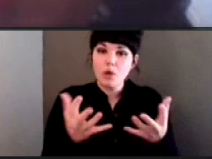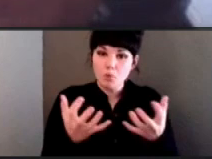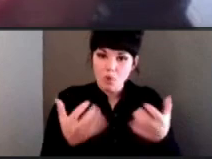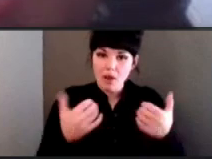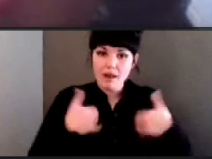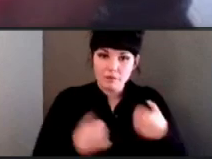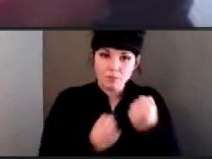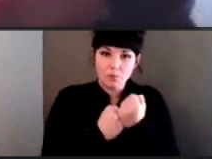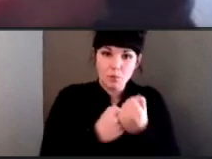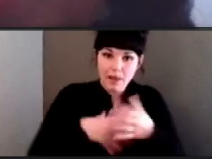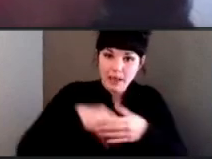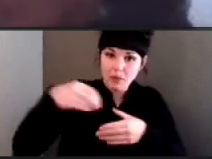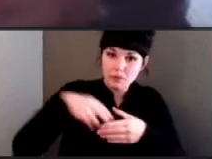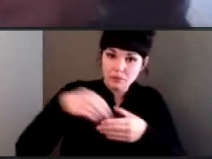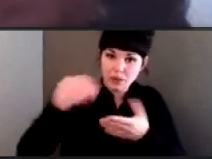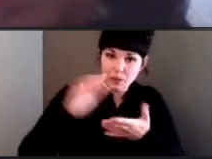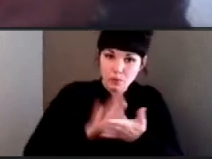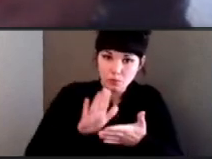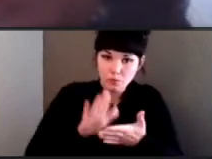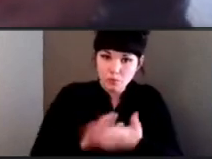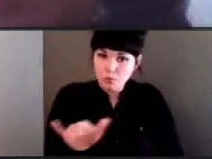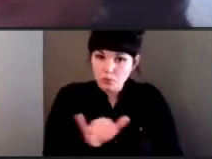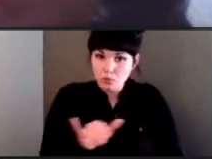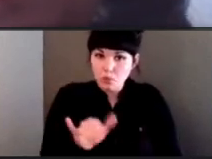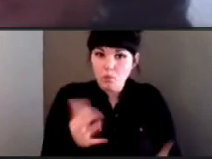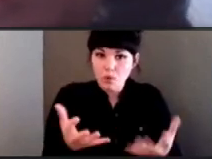no one's left behind.